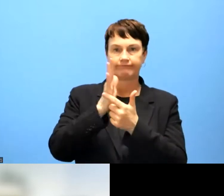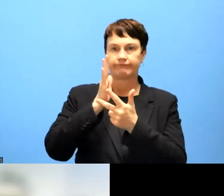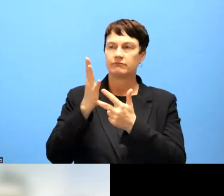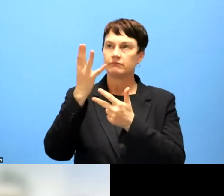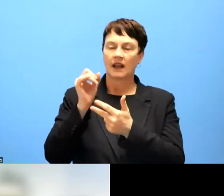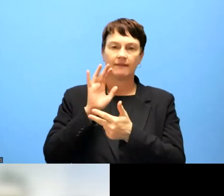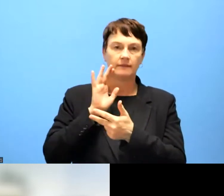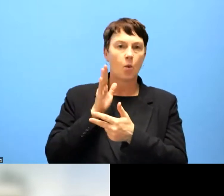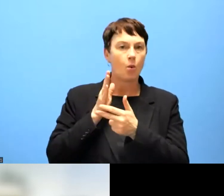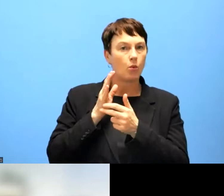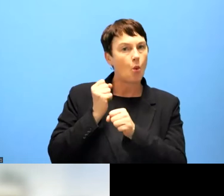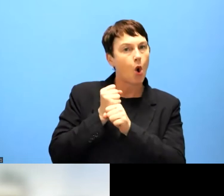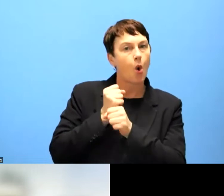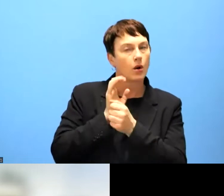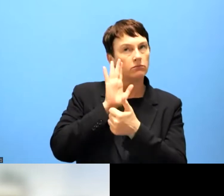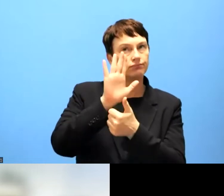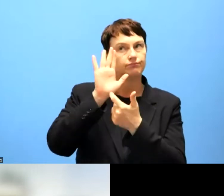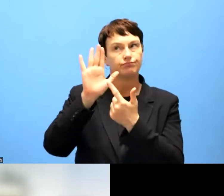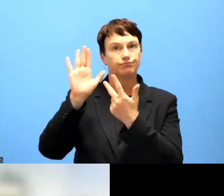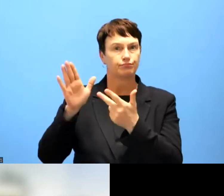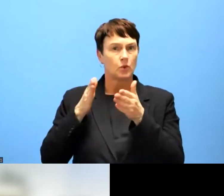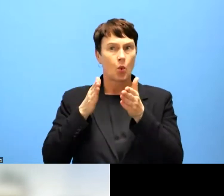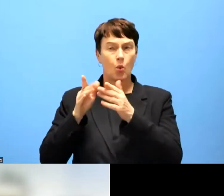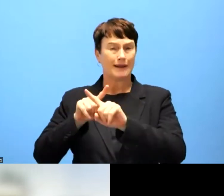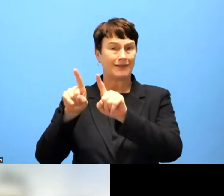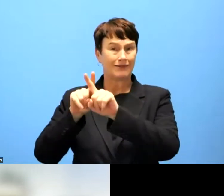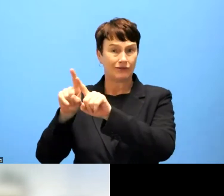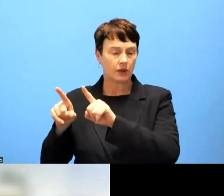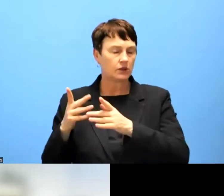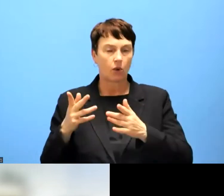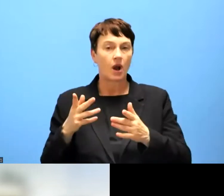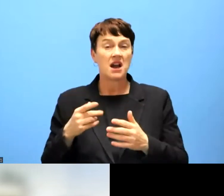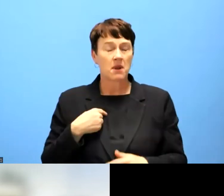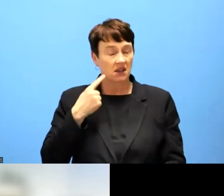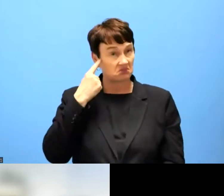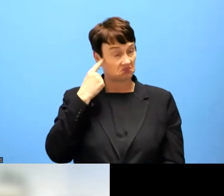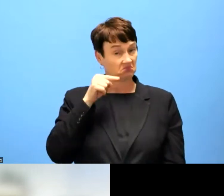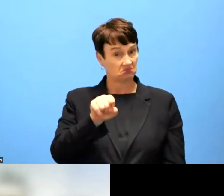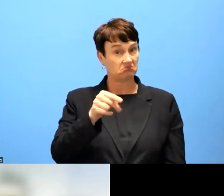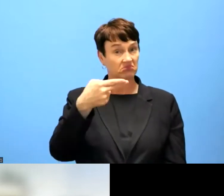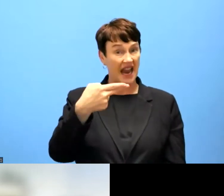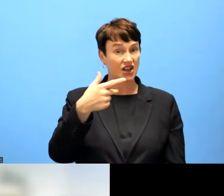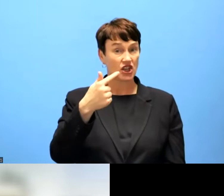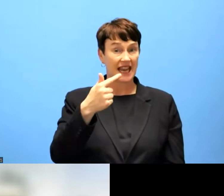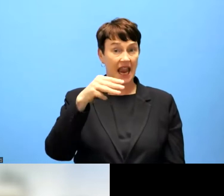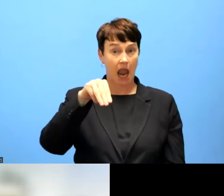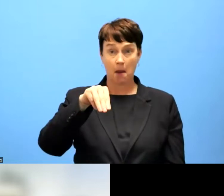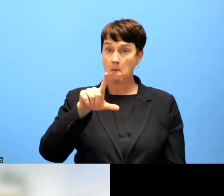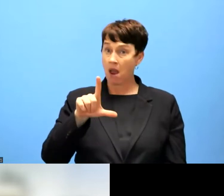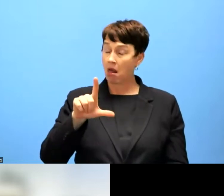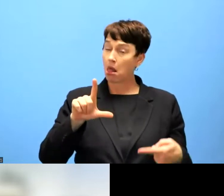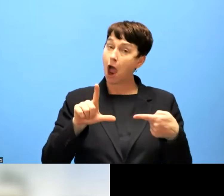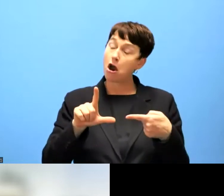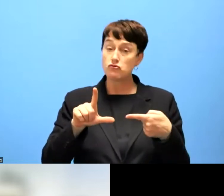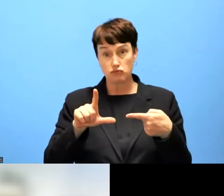doesn't mean that we shouldn't try to make things easier. And the HTML piece is, I'm absolutely with you there, but it's